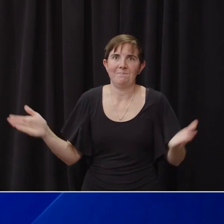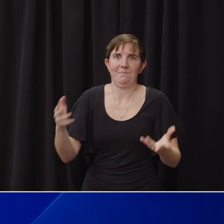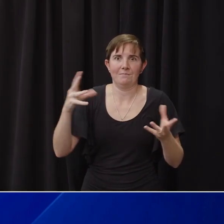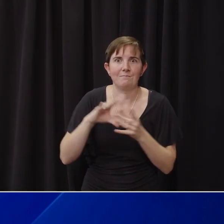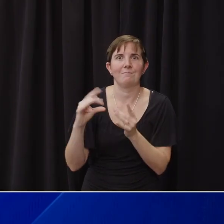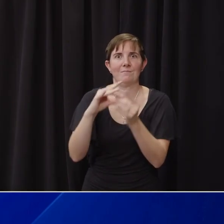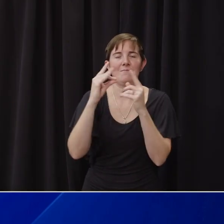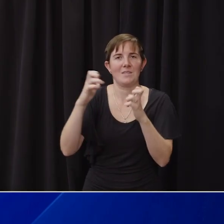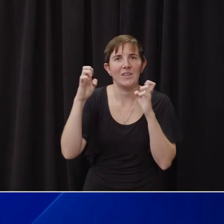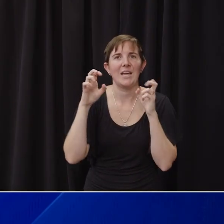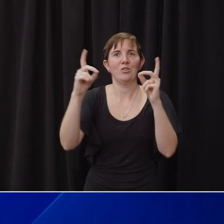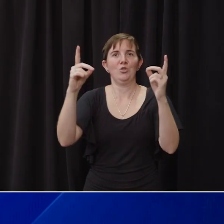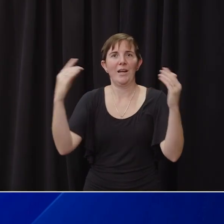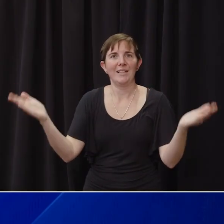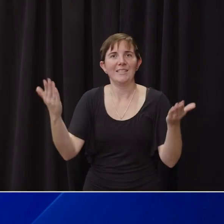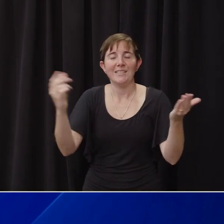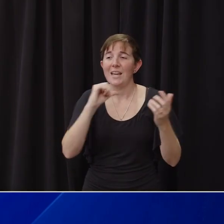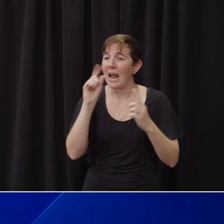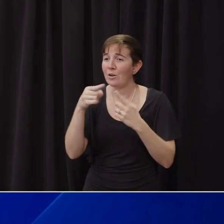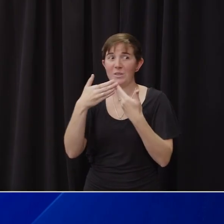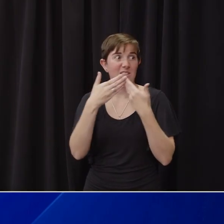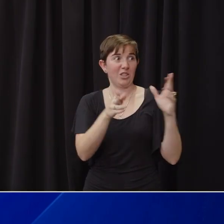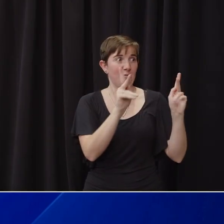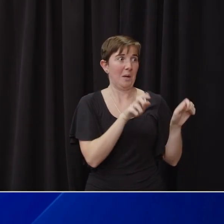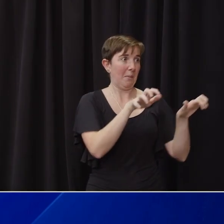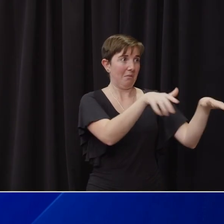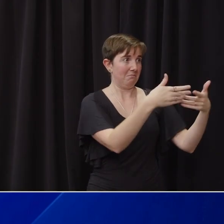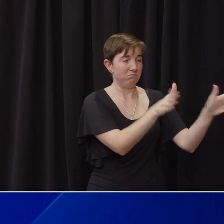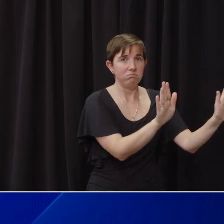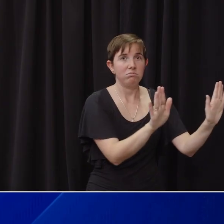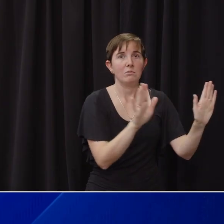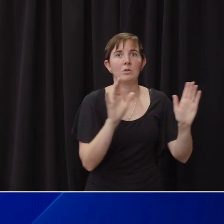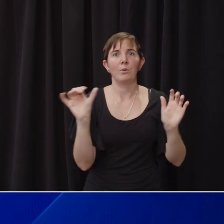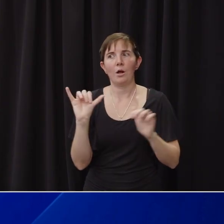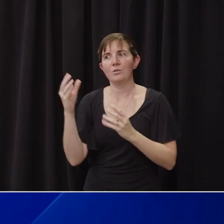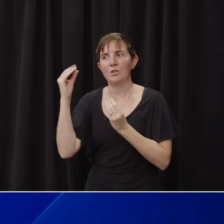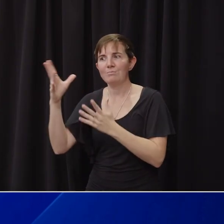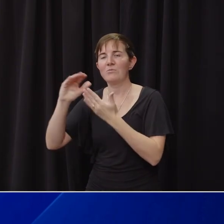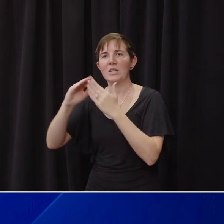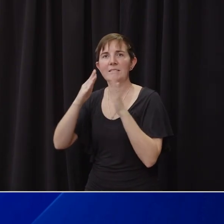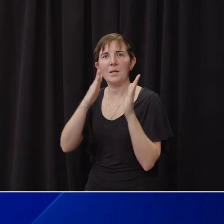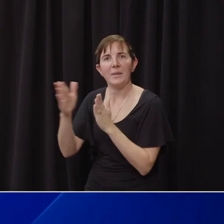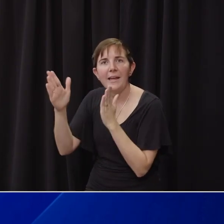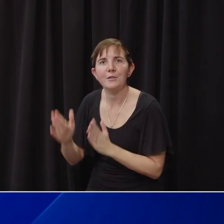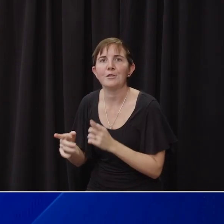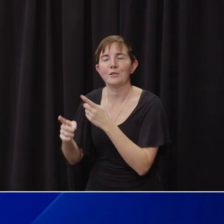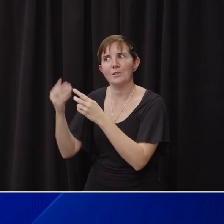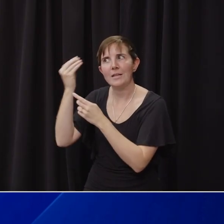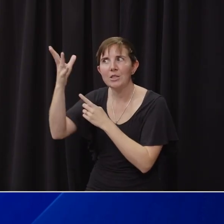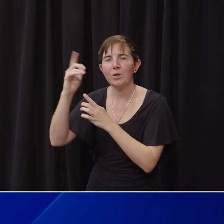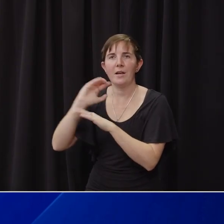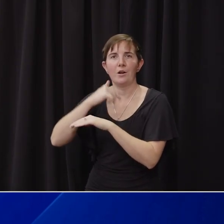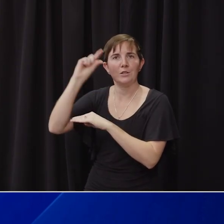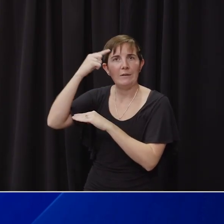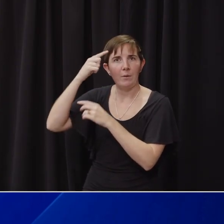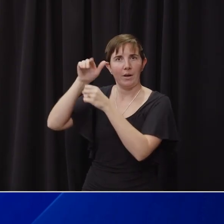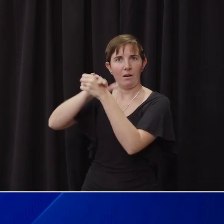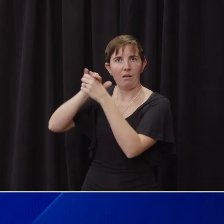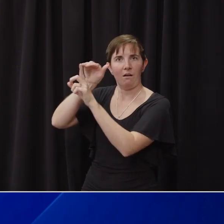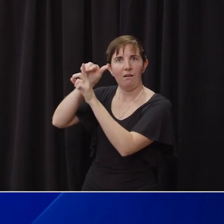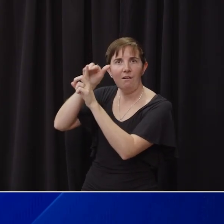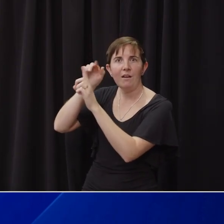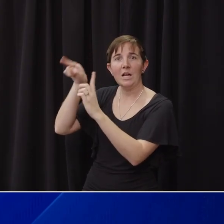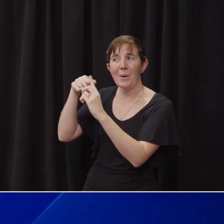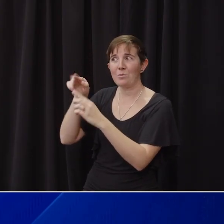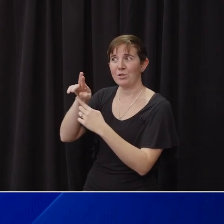and educate not only the general public, but also our city planners, our government, about